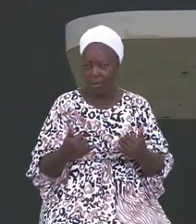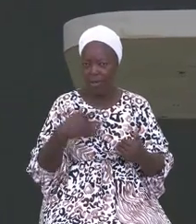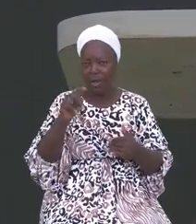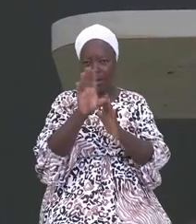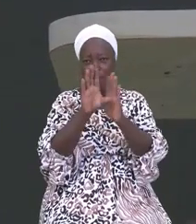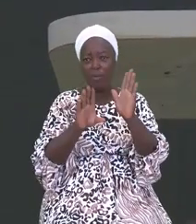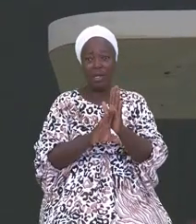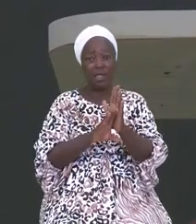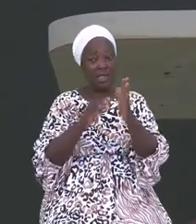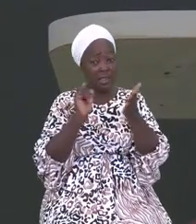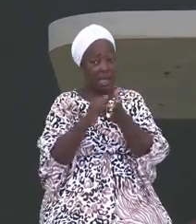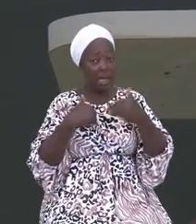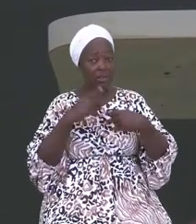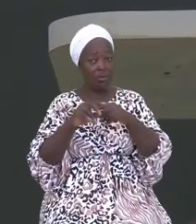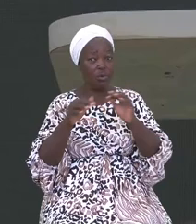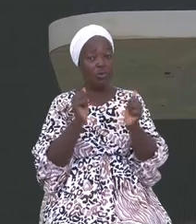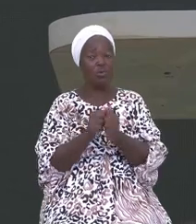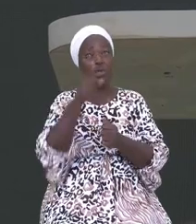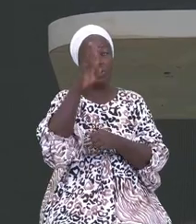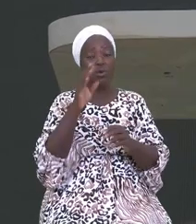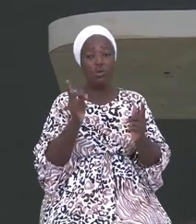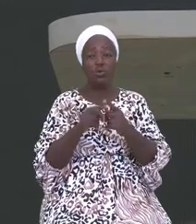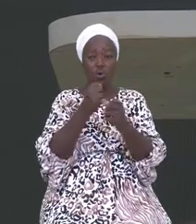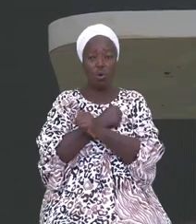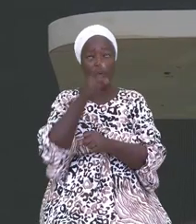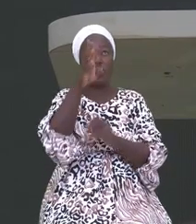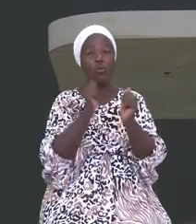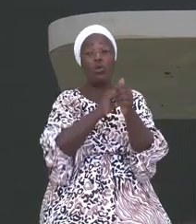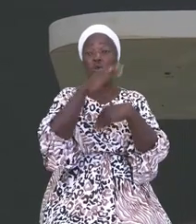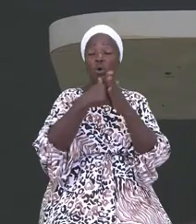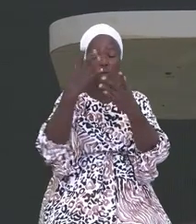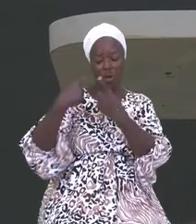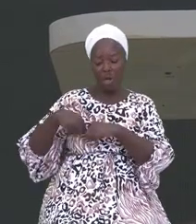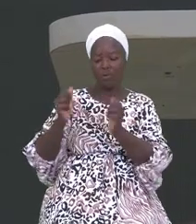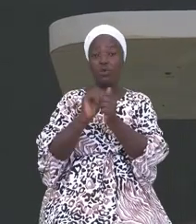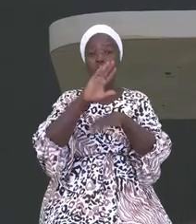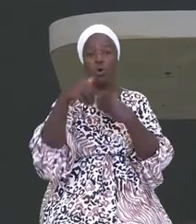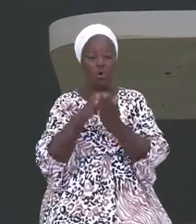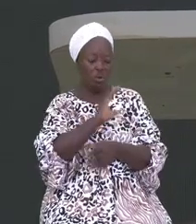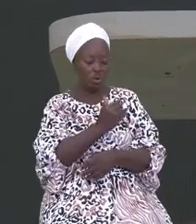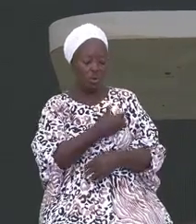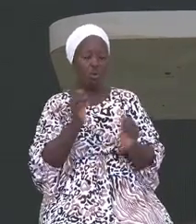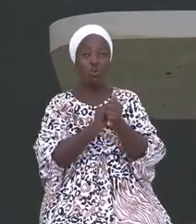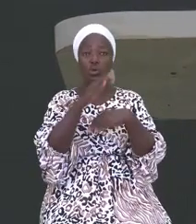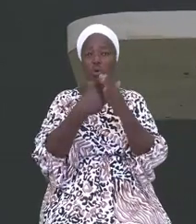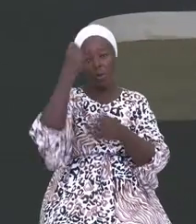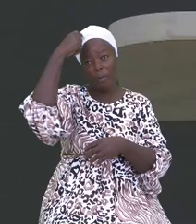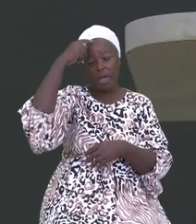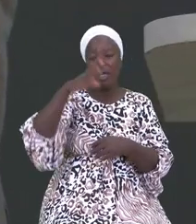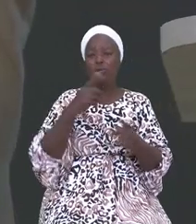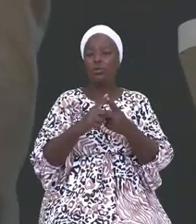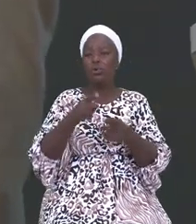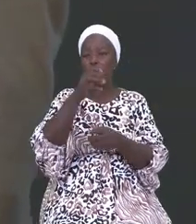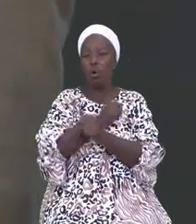commandment relating to God, to love God with all your heart, all your soul, all your mind, to love